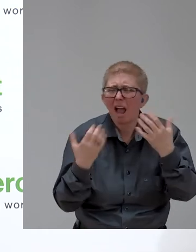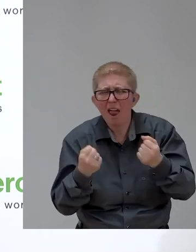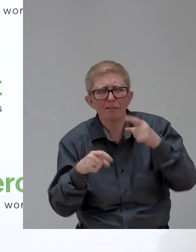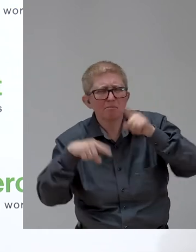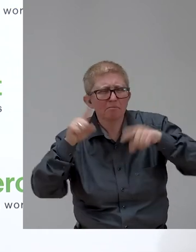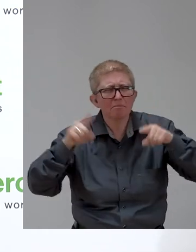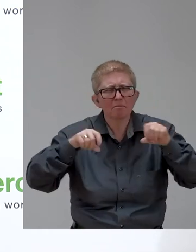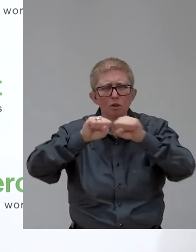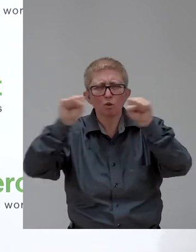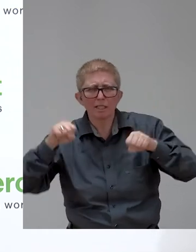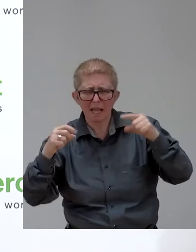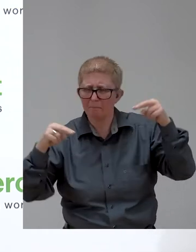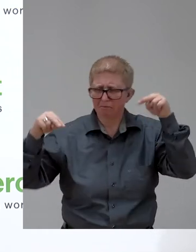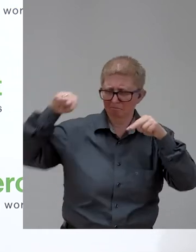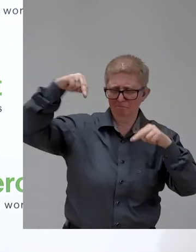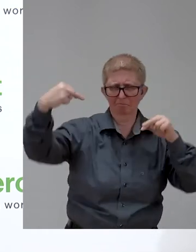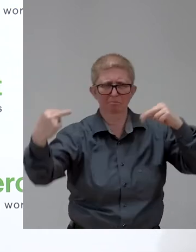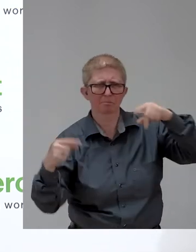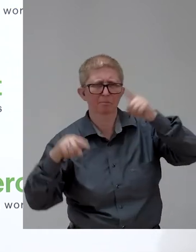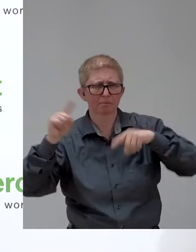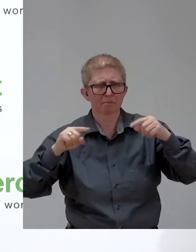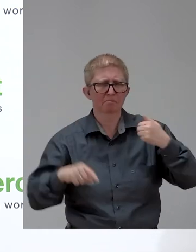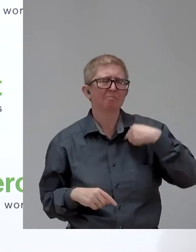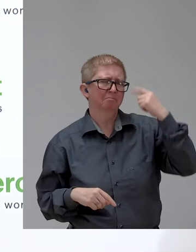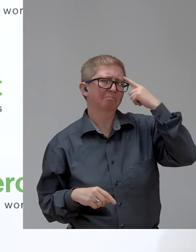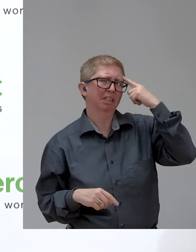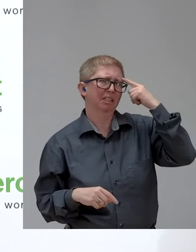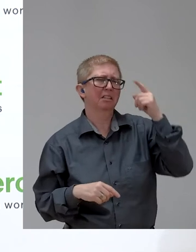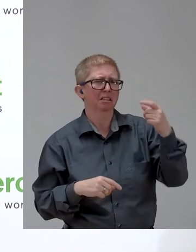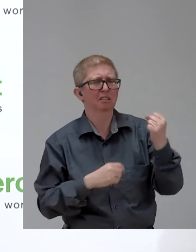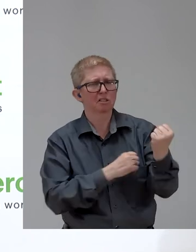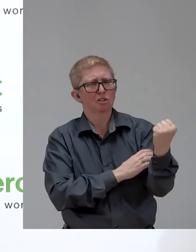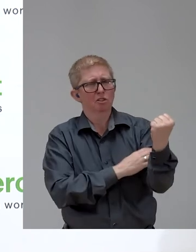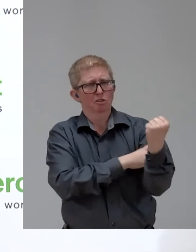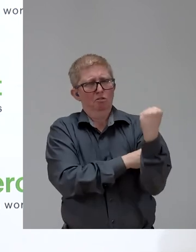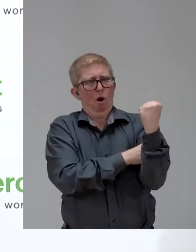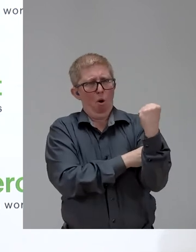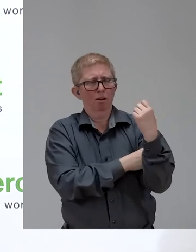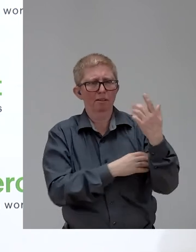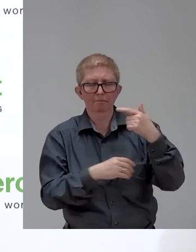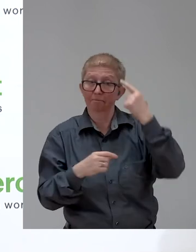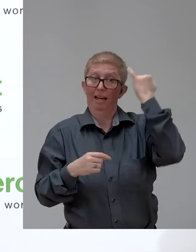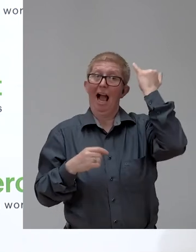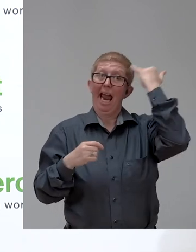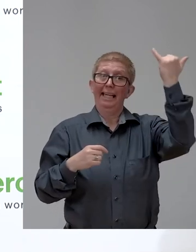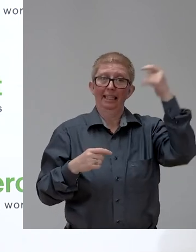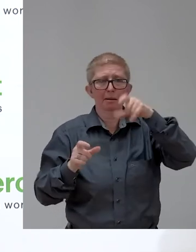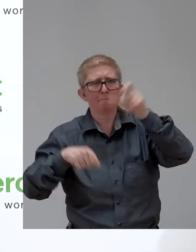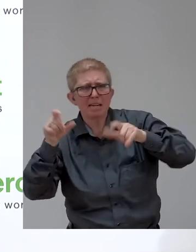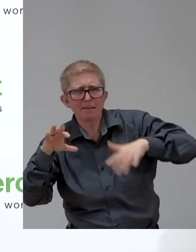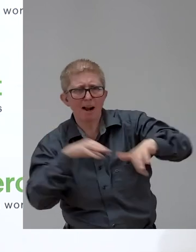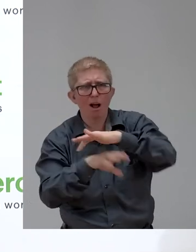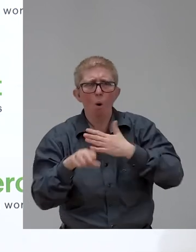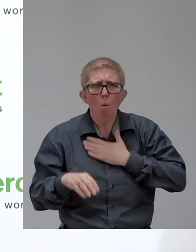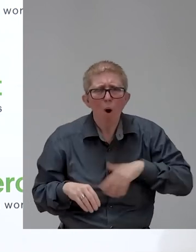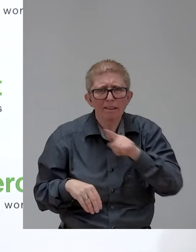really support and believe strongly in ideas and people that aim to change